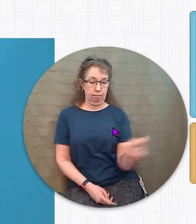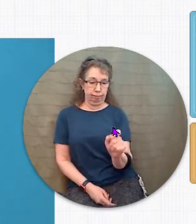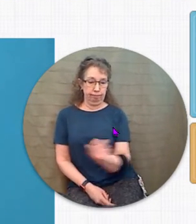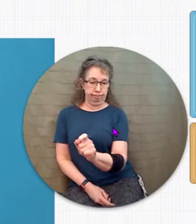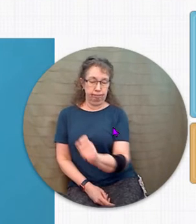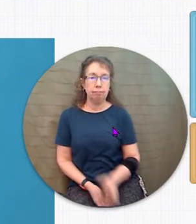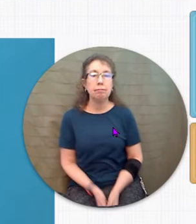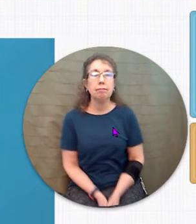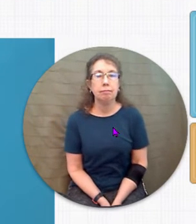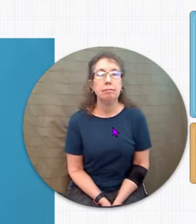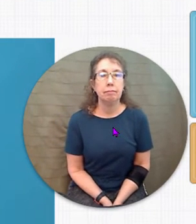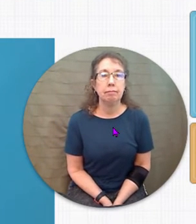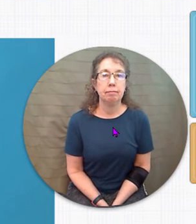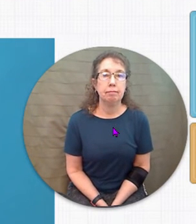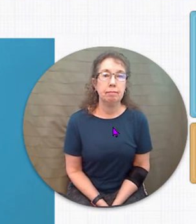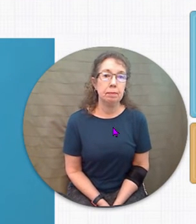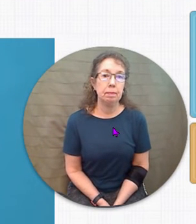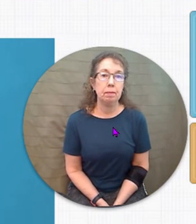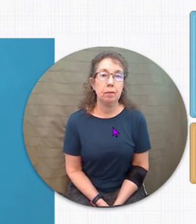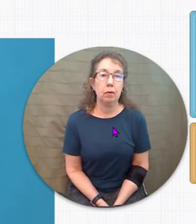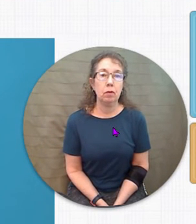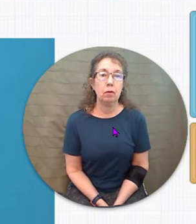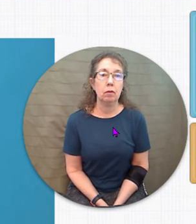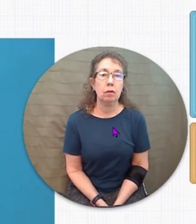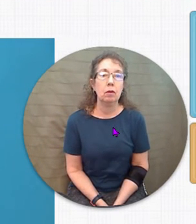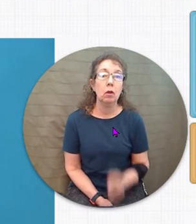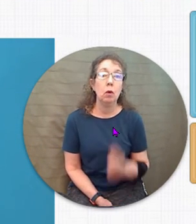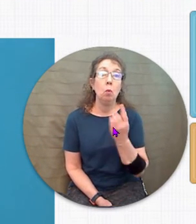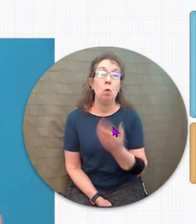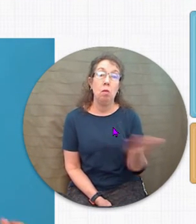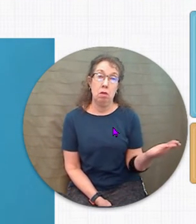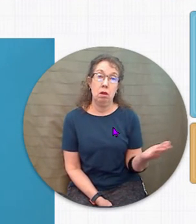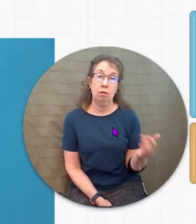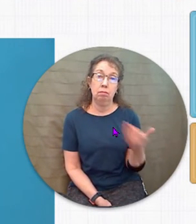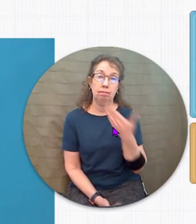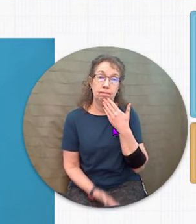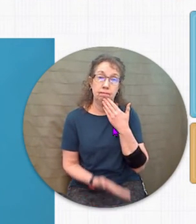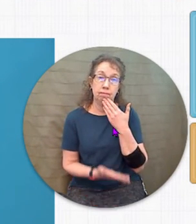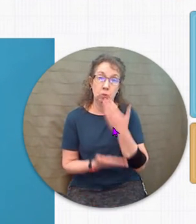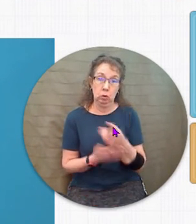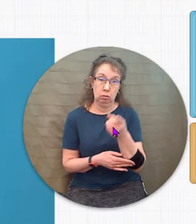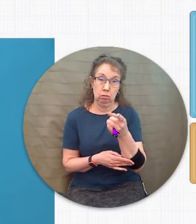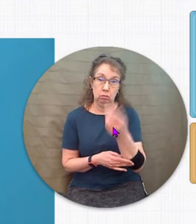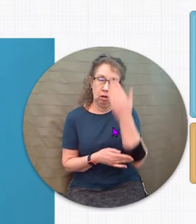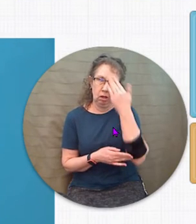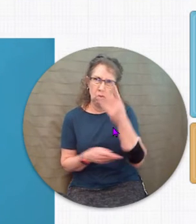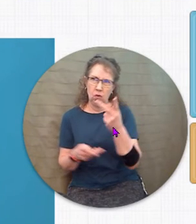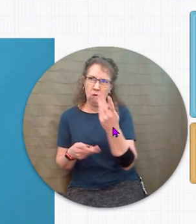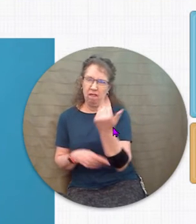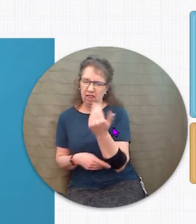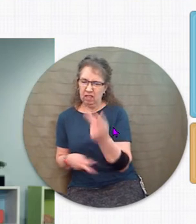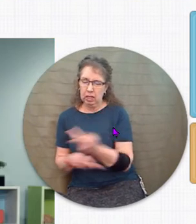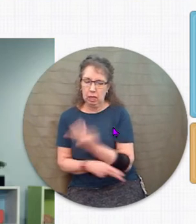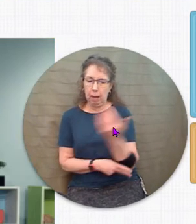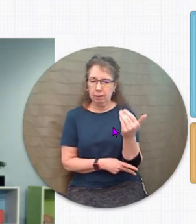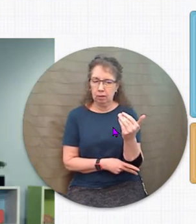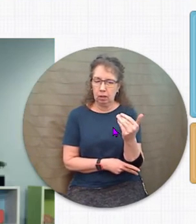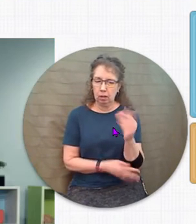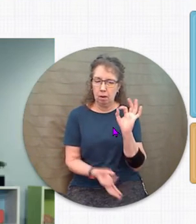Okay, so one thing that's really nice here is I know that 15 times 15 is a perfect square. So